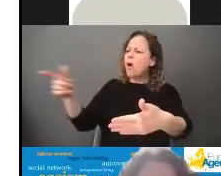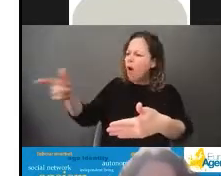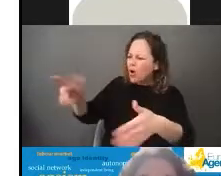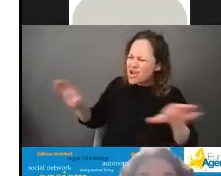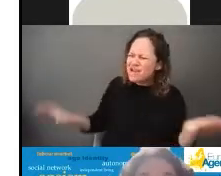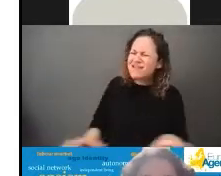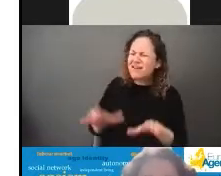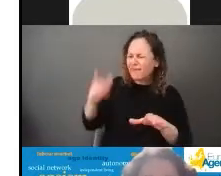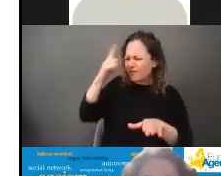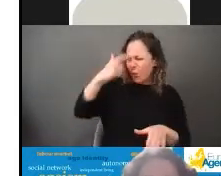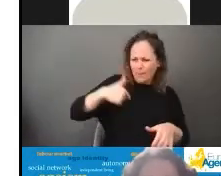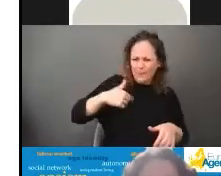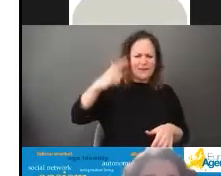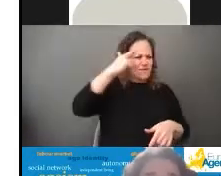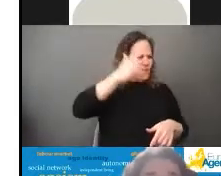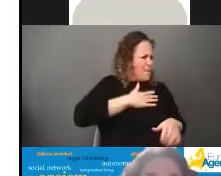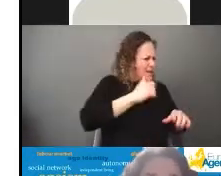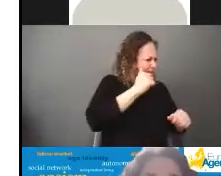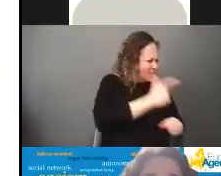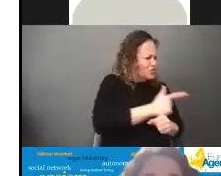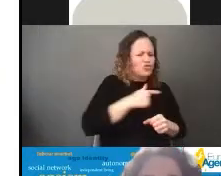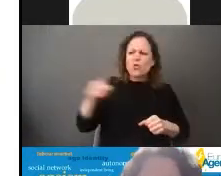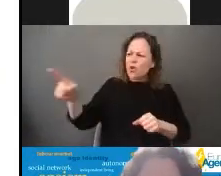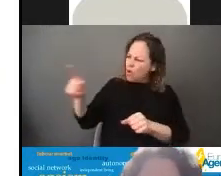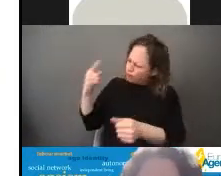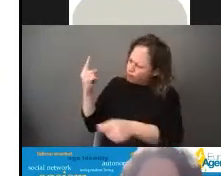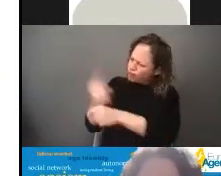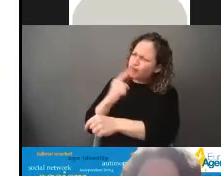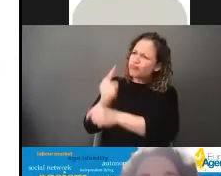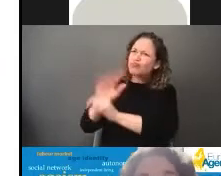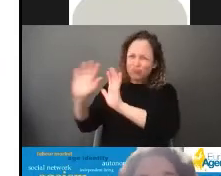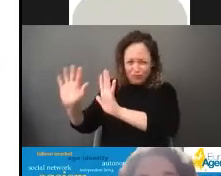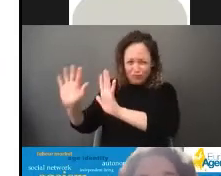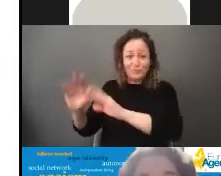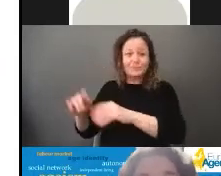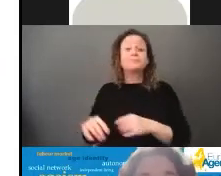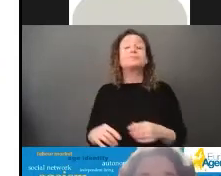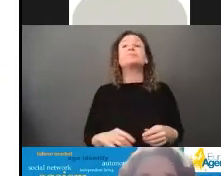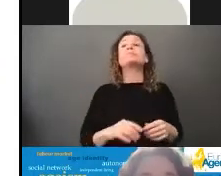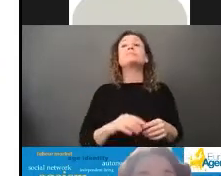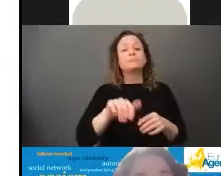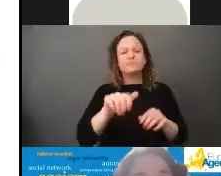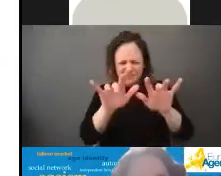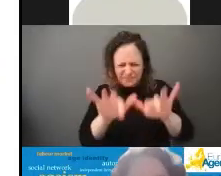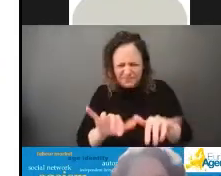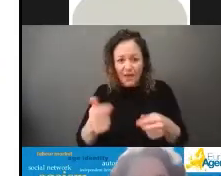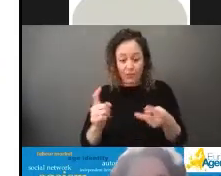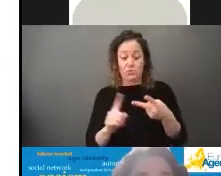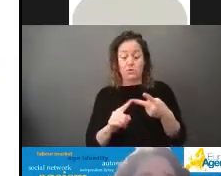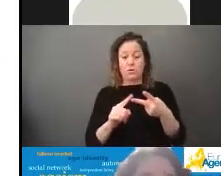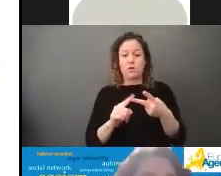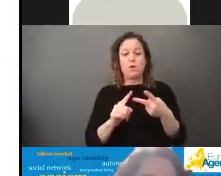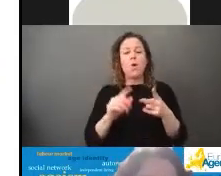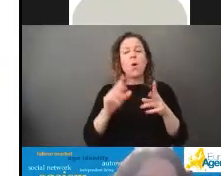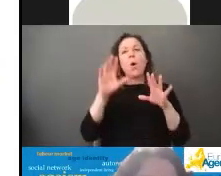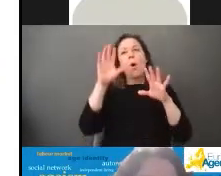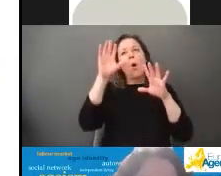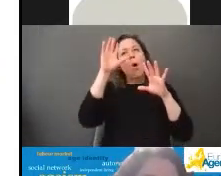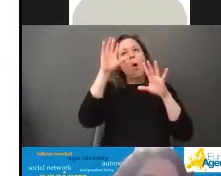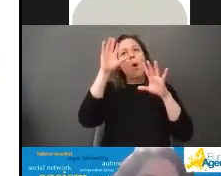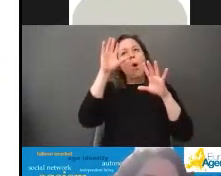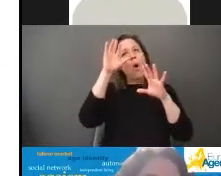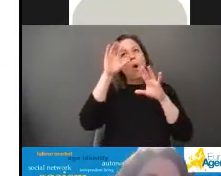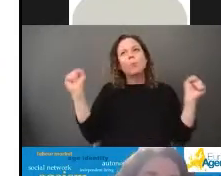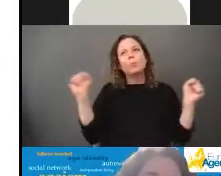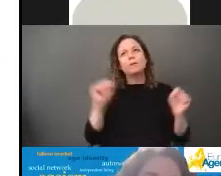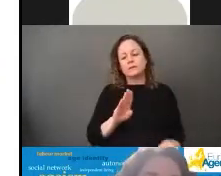sister. The second example is for vulnerability. President Biden needs to be first. He's very old and frail,